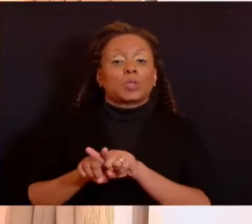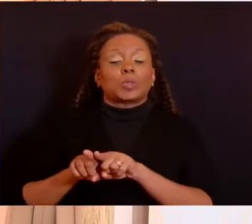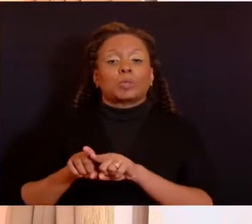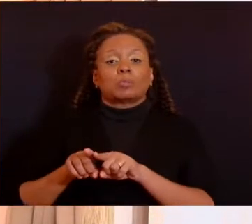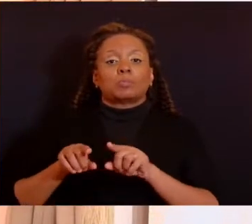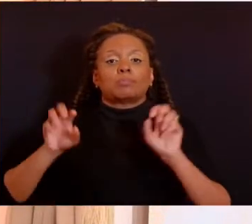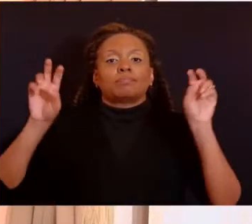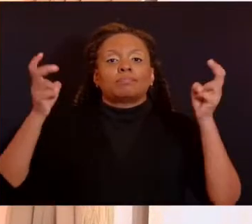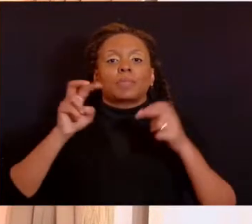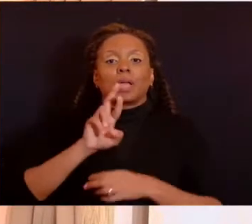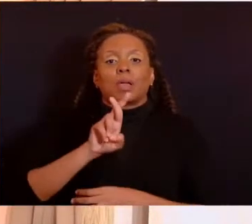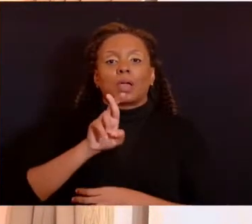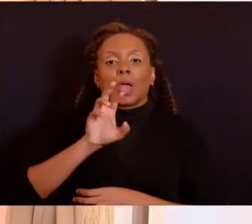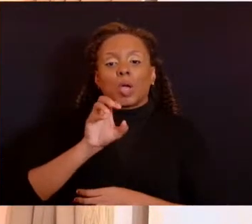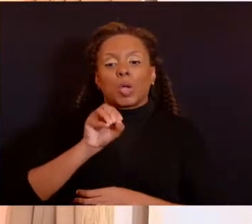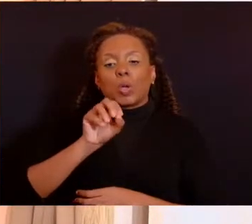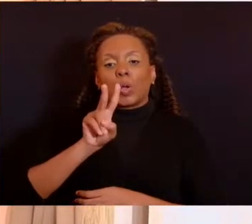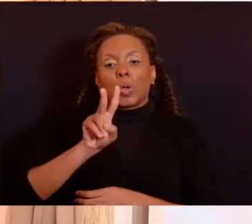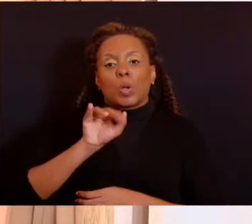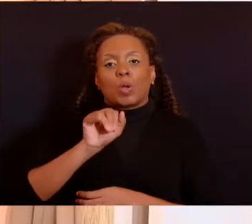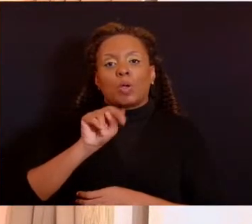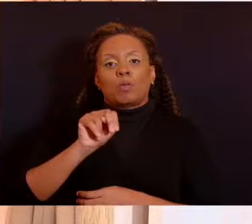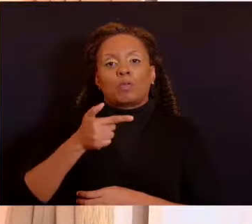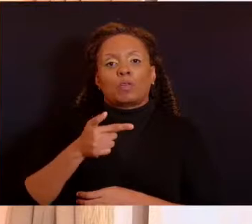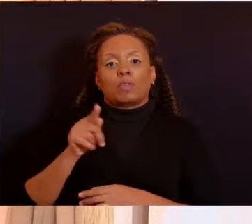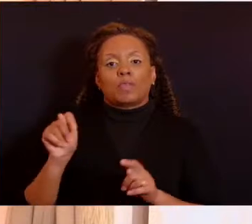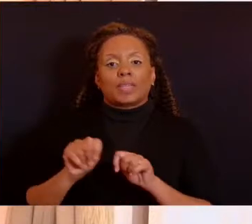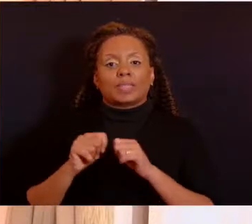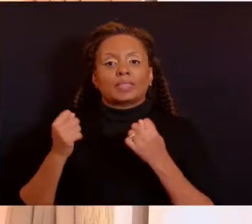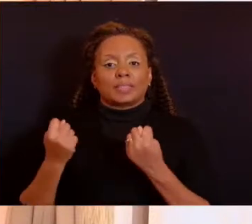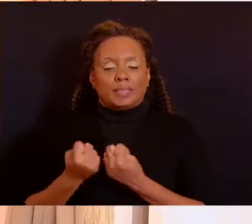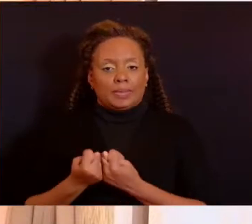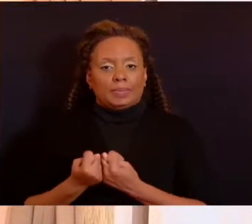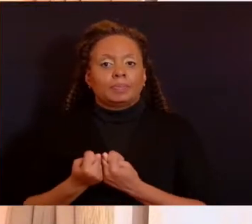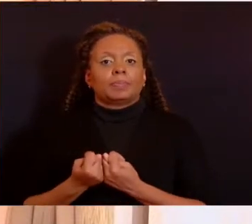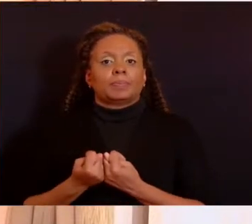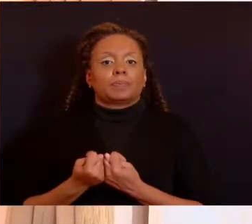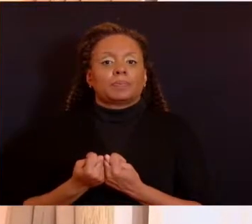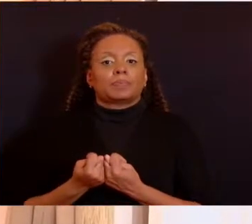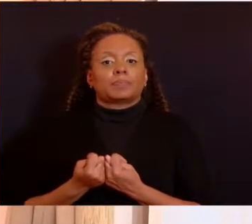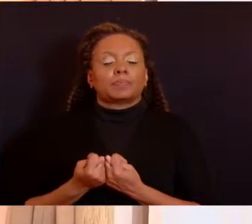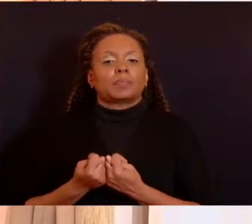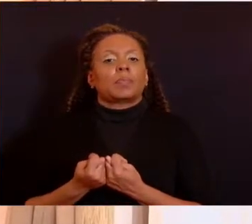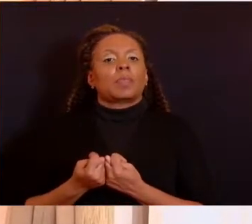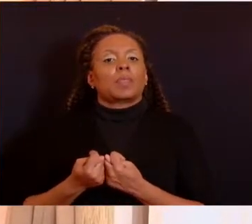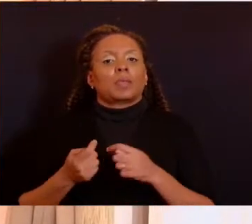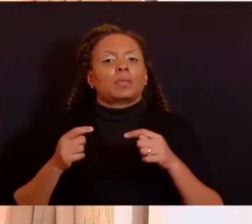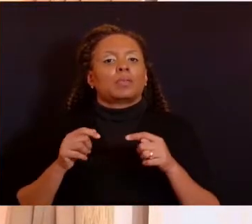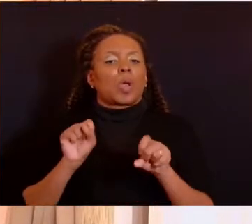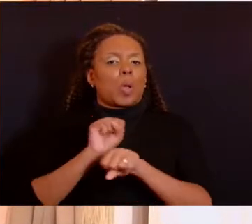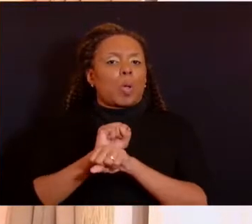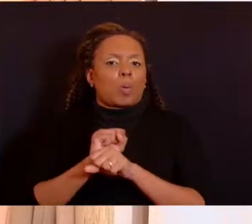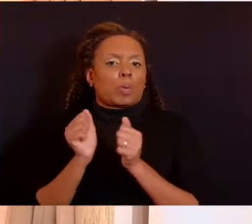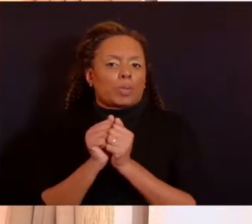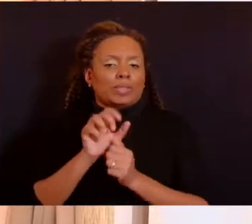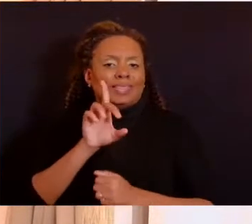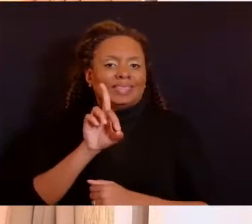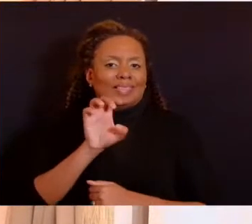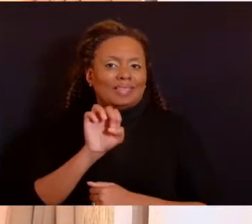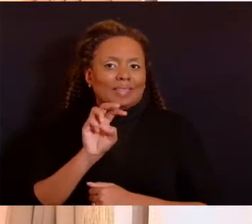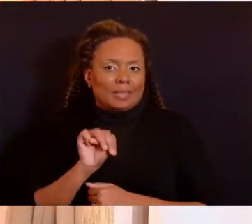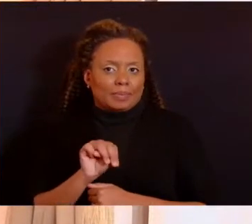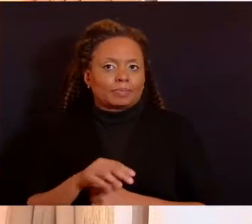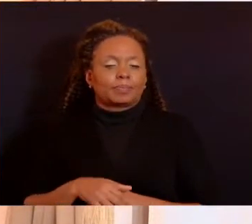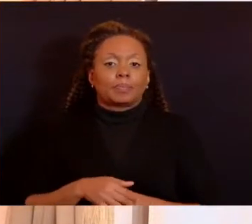from before dawn. I think Ms. Hinds from the DEM can confirm that for us, as well as all of the private